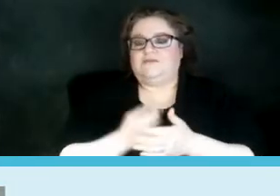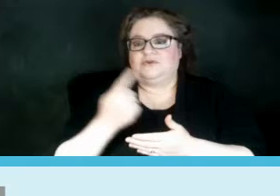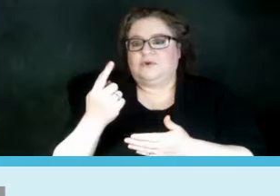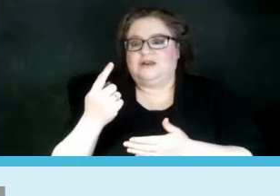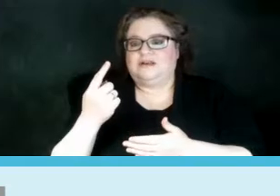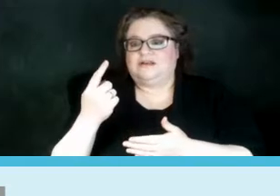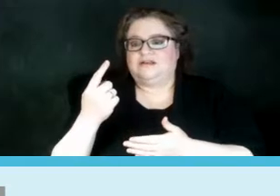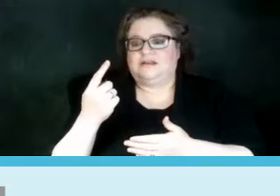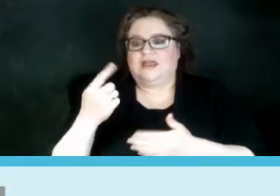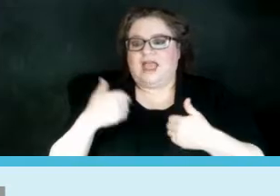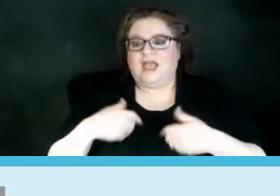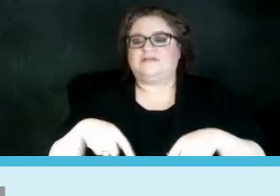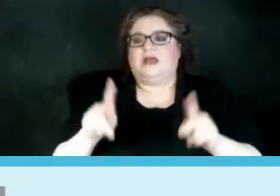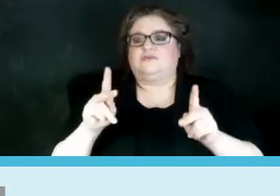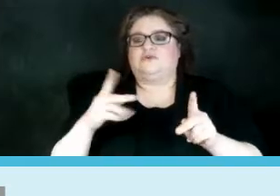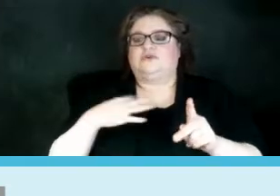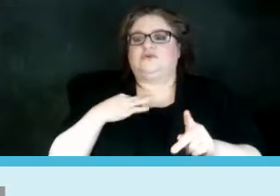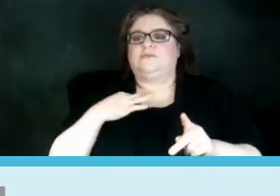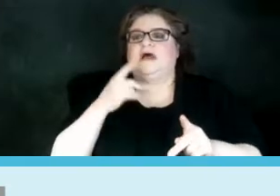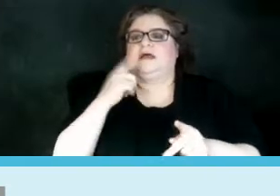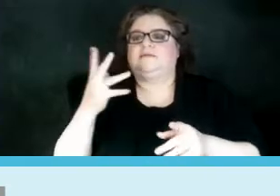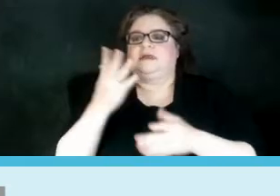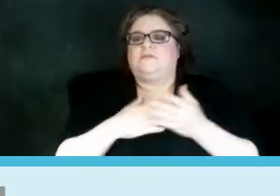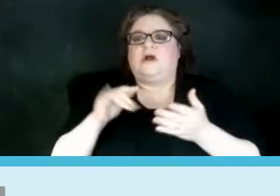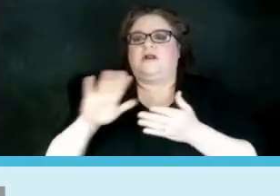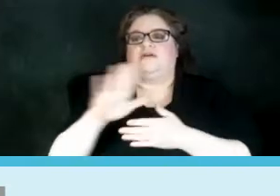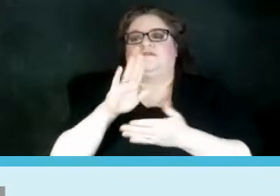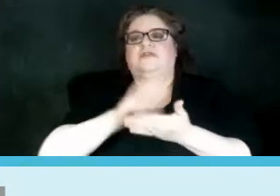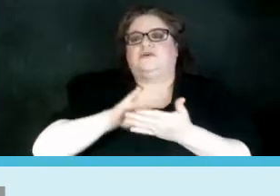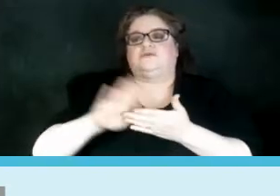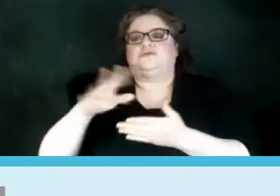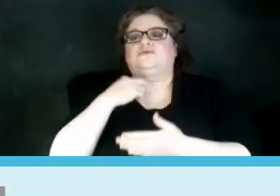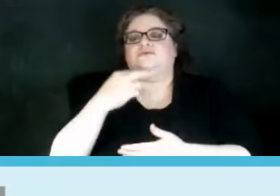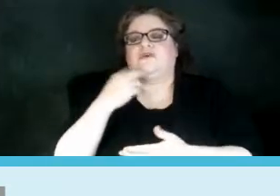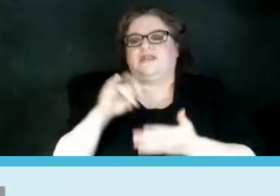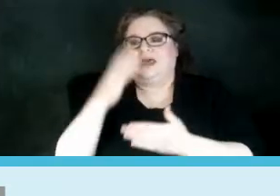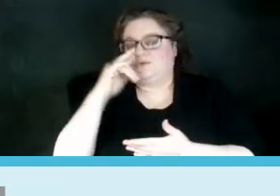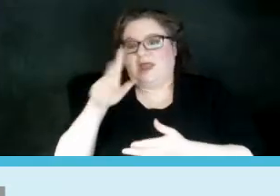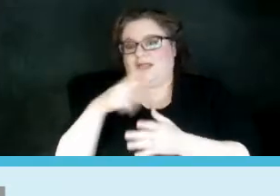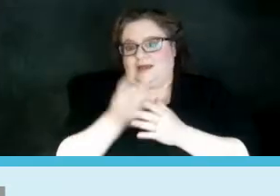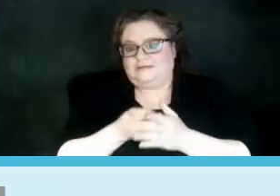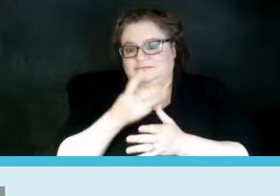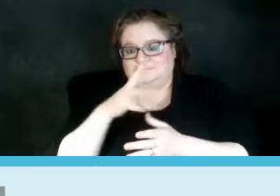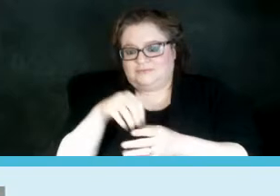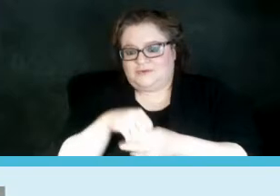to have an opportunity to apply and be a part of their school's voice. That's why I got into it. And now I feel